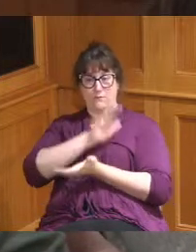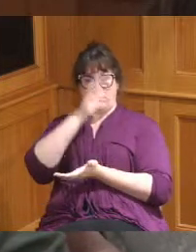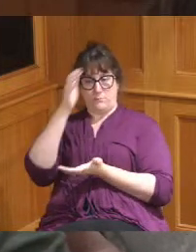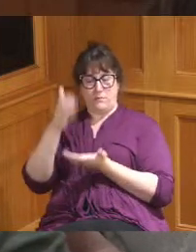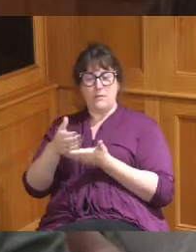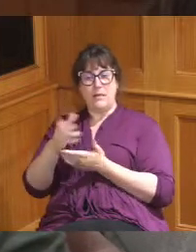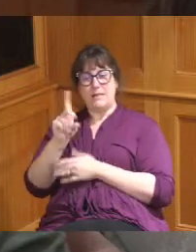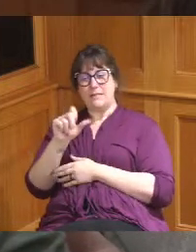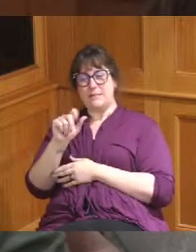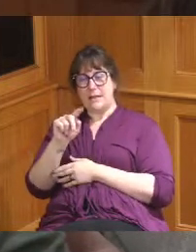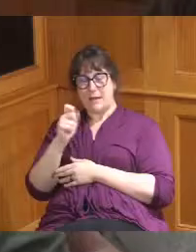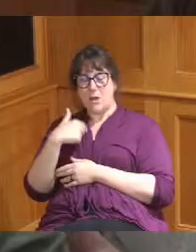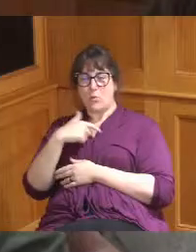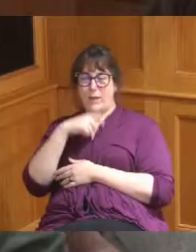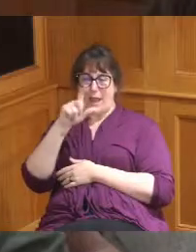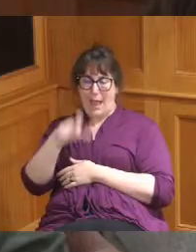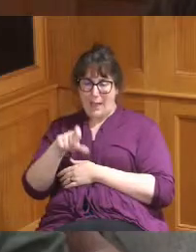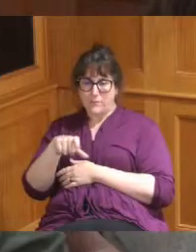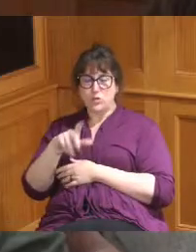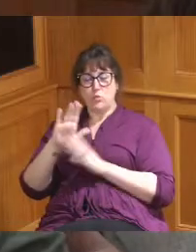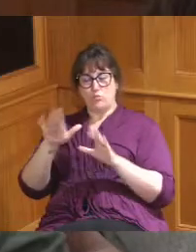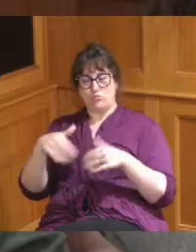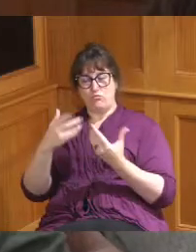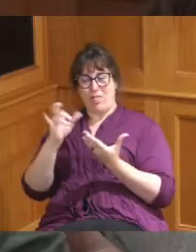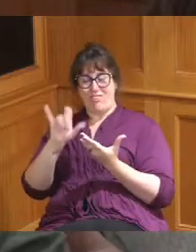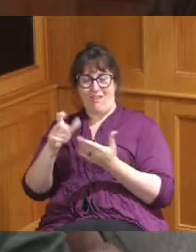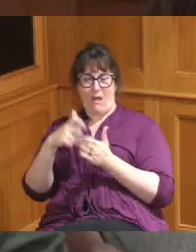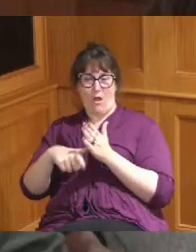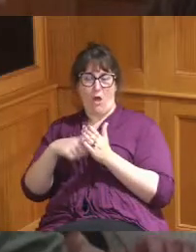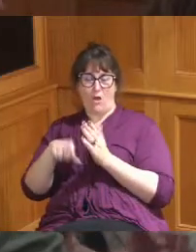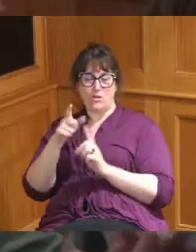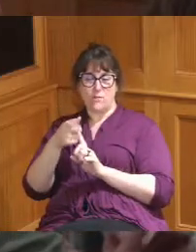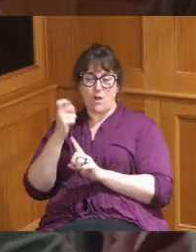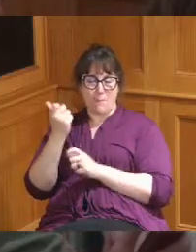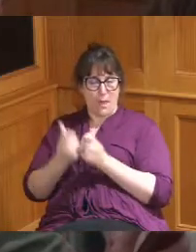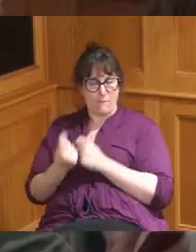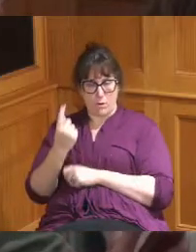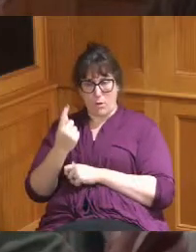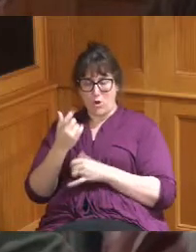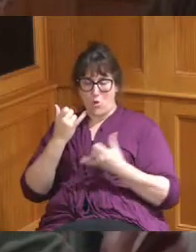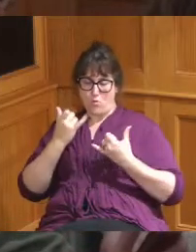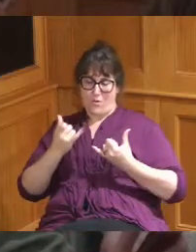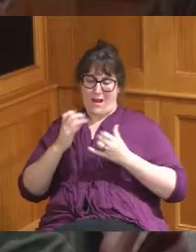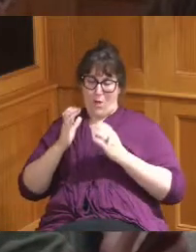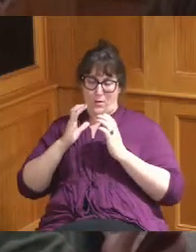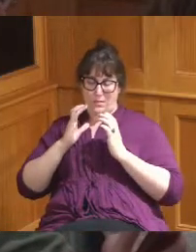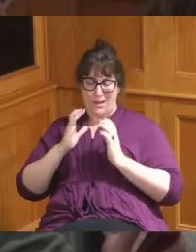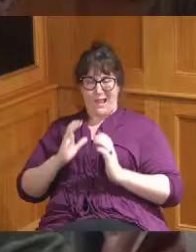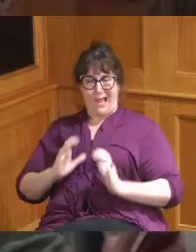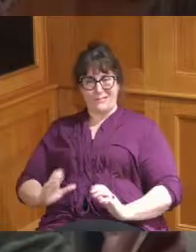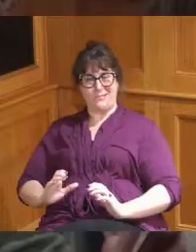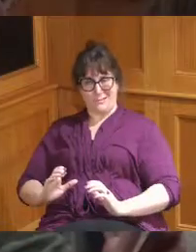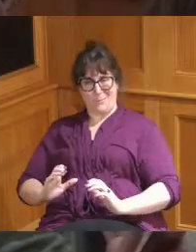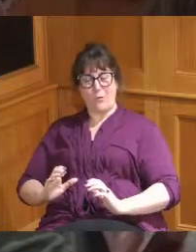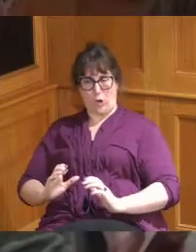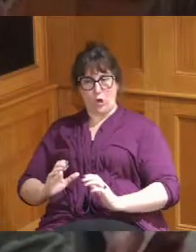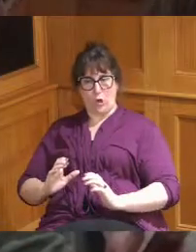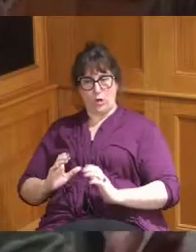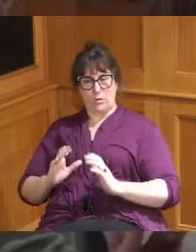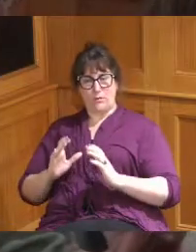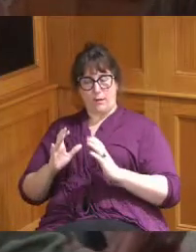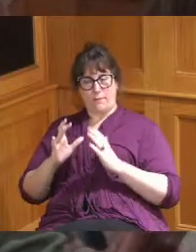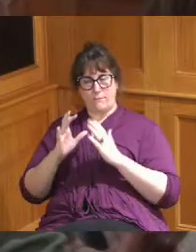the costs from everybody. Right now, it is very customer class driven.